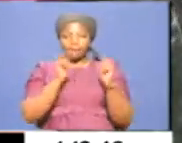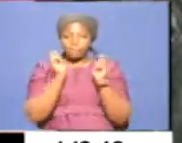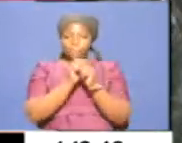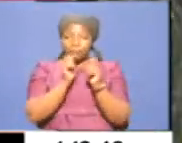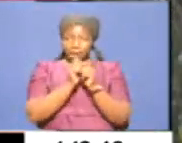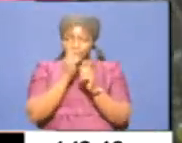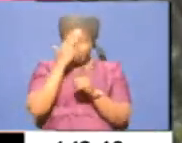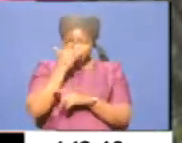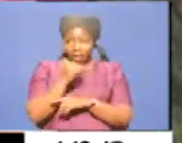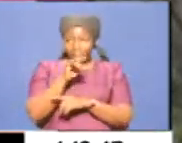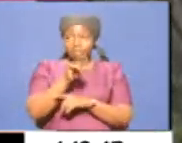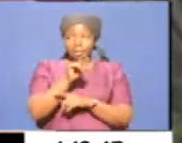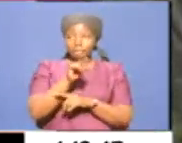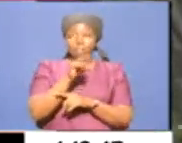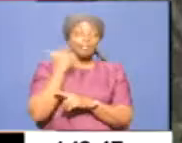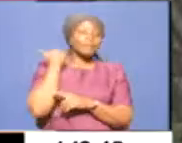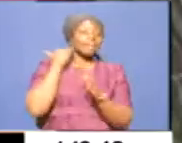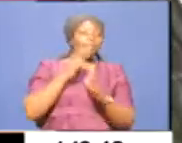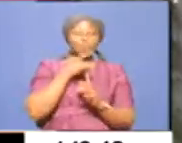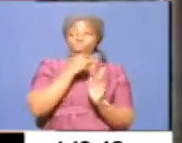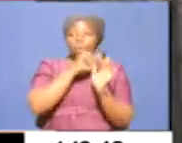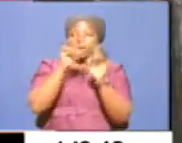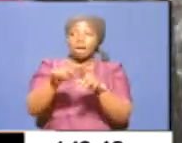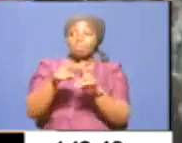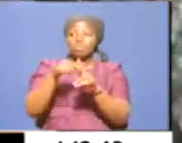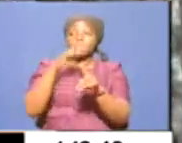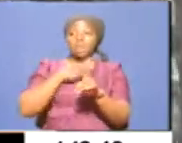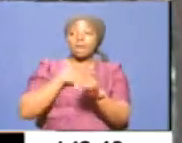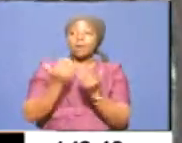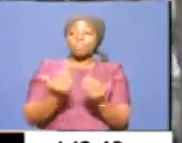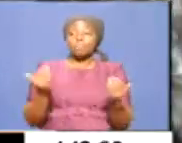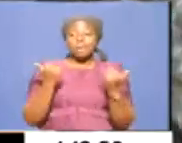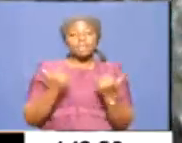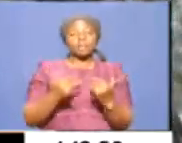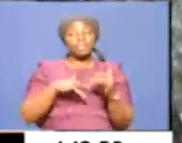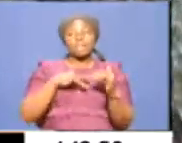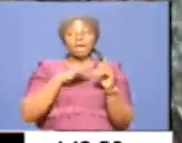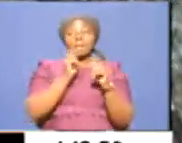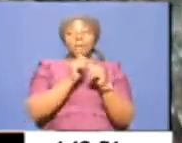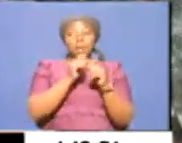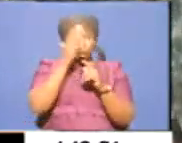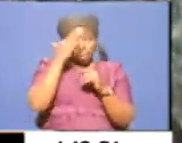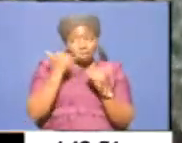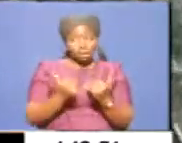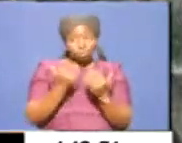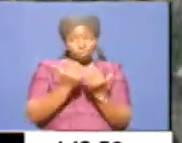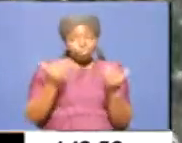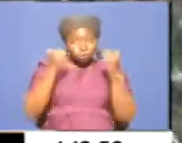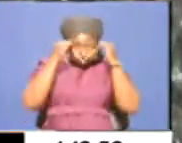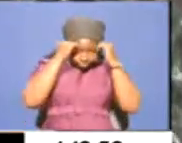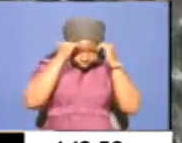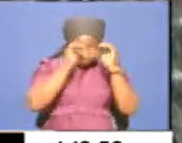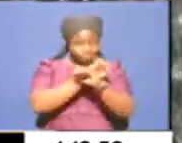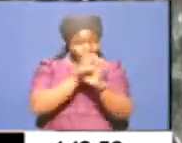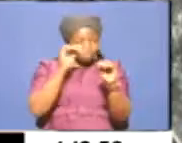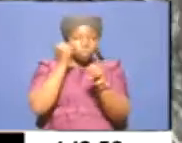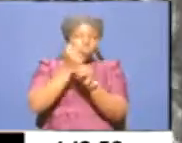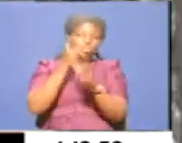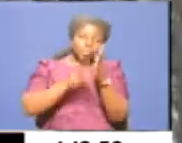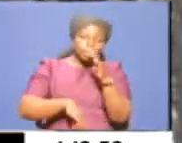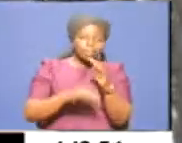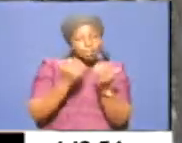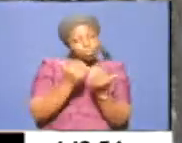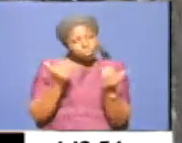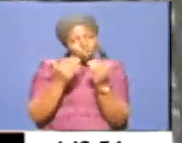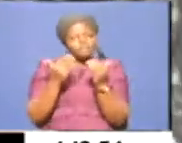hivyo tunasikia ushungu kwa sababu hata watoto hawasomi. Tutafanya nini? Na maendeleo ni masomo ya watoto hawaendi shule.